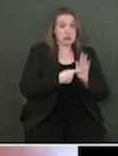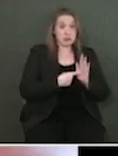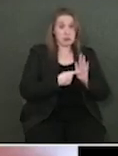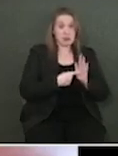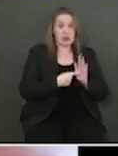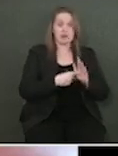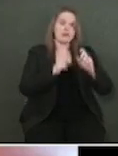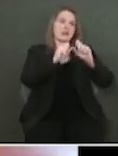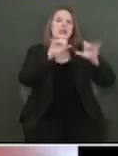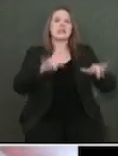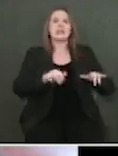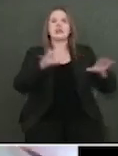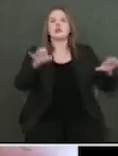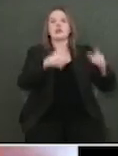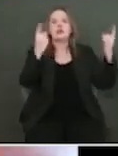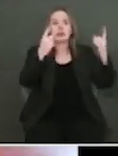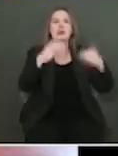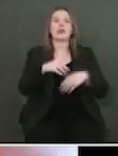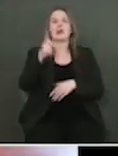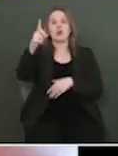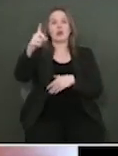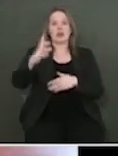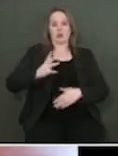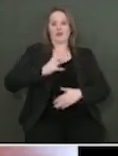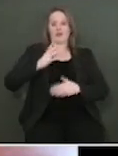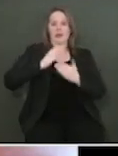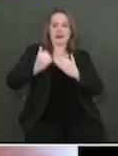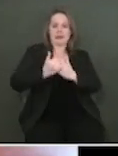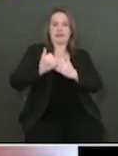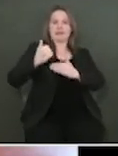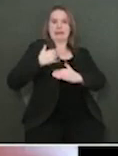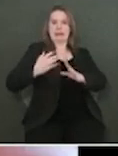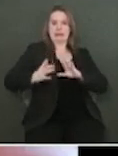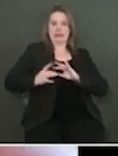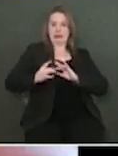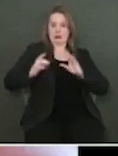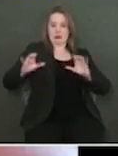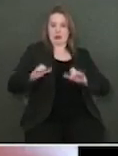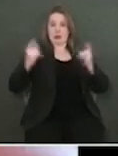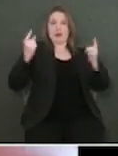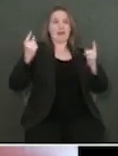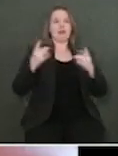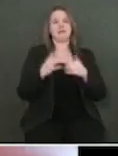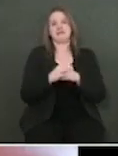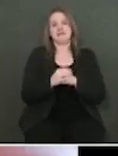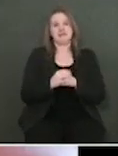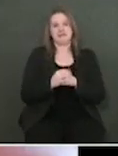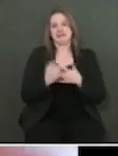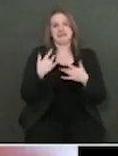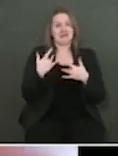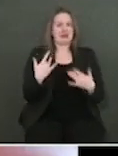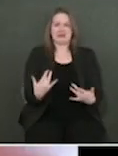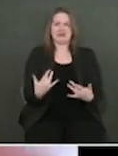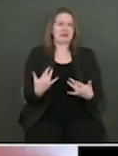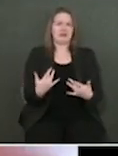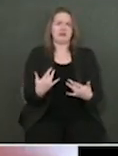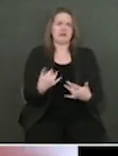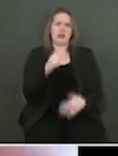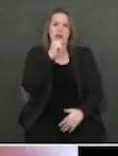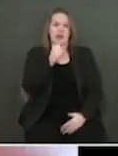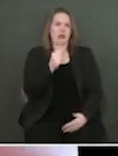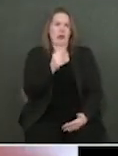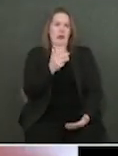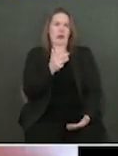system action where they would actually send us a formal message to do something. Normally they will not